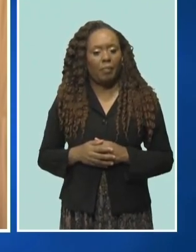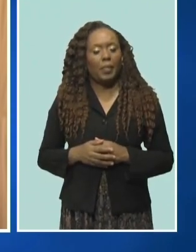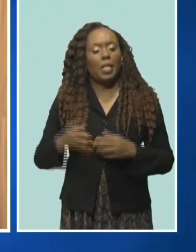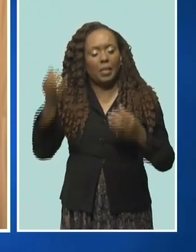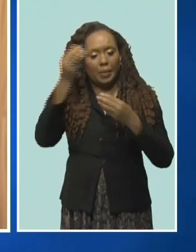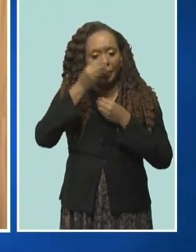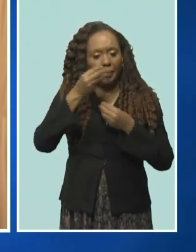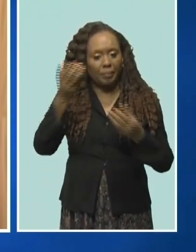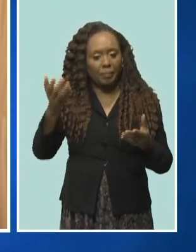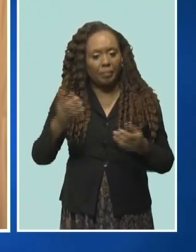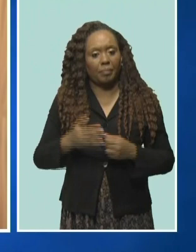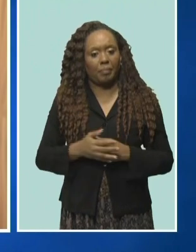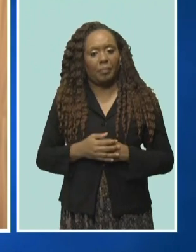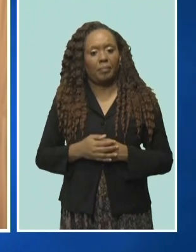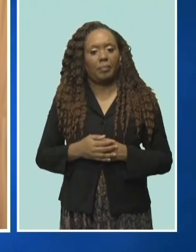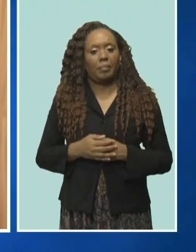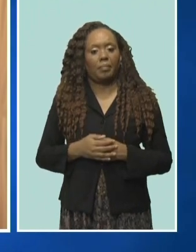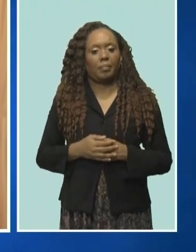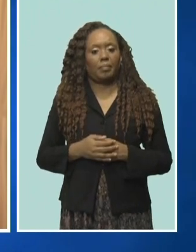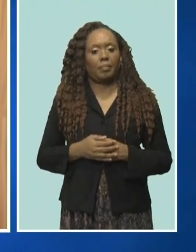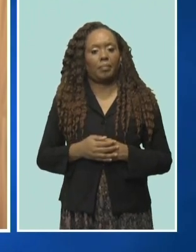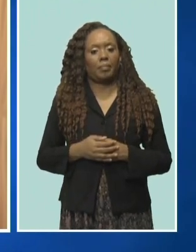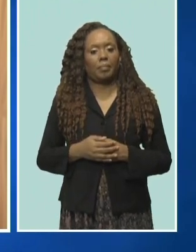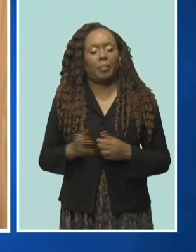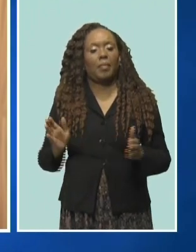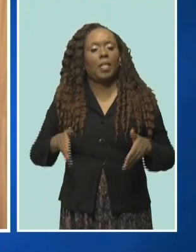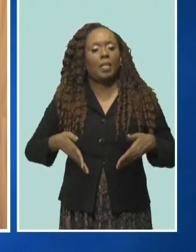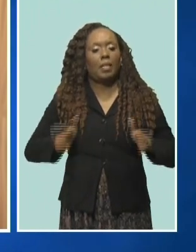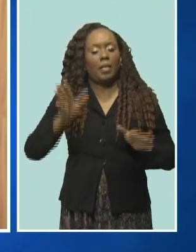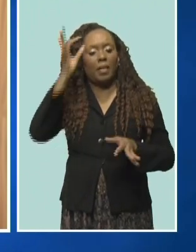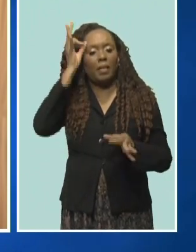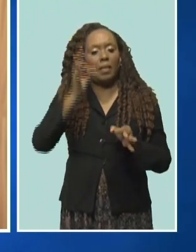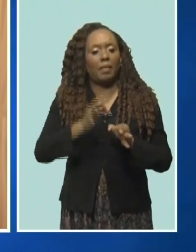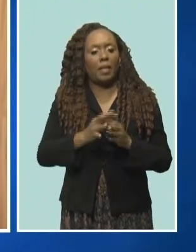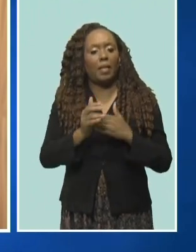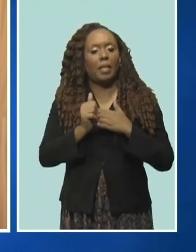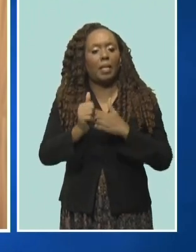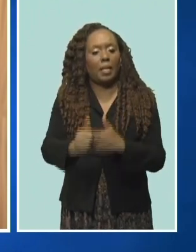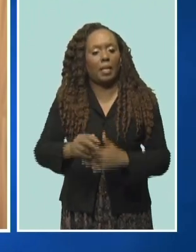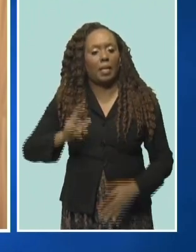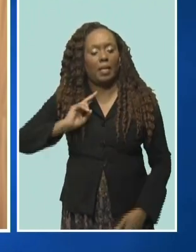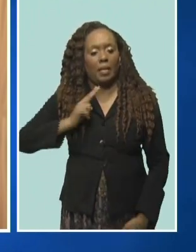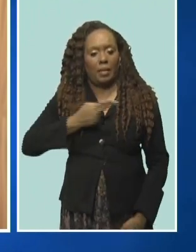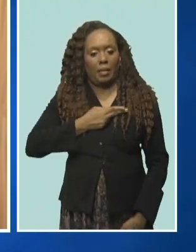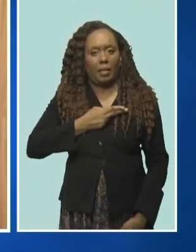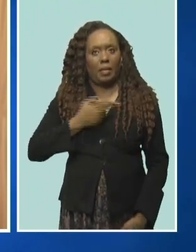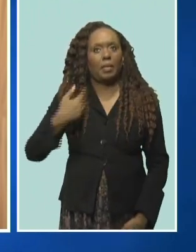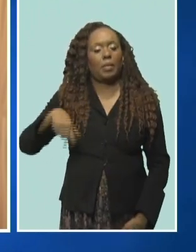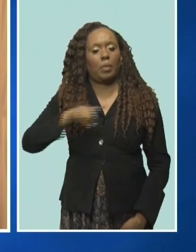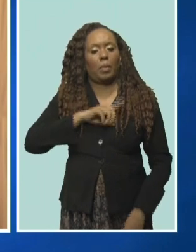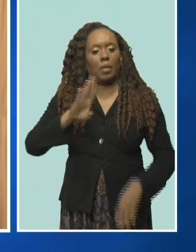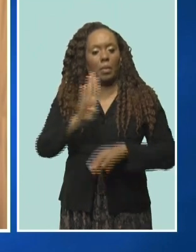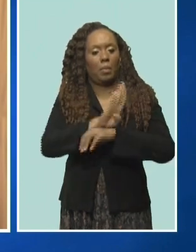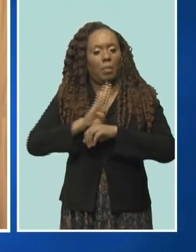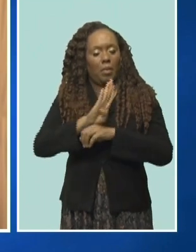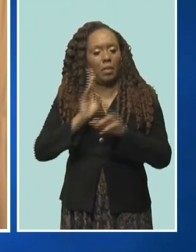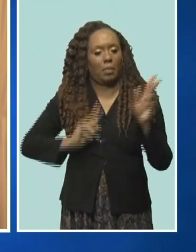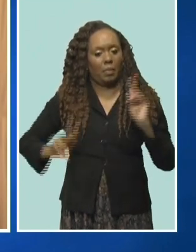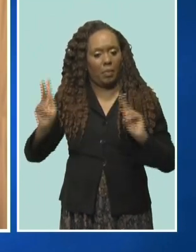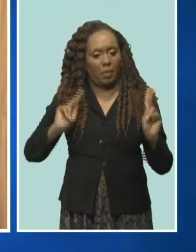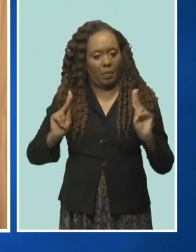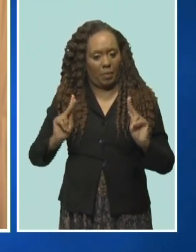you, let our faith and our conscience guide us at this pivotal moment as Bajan people. And